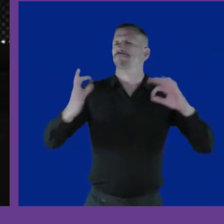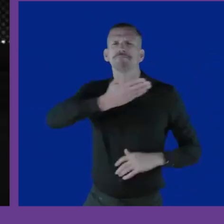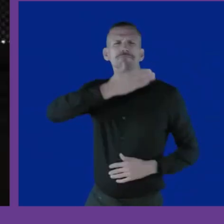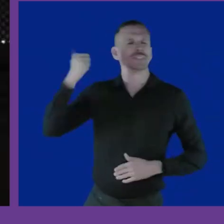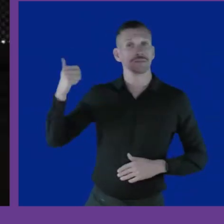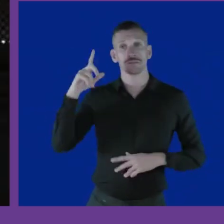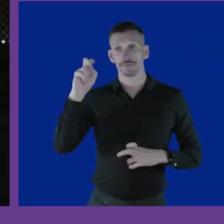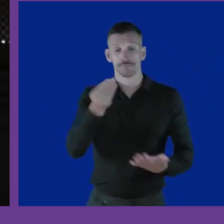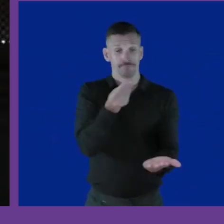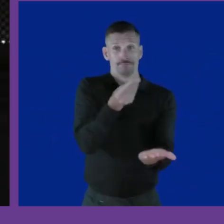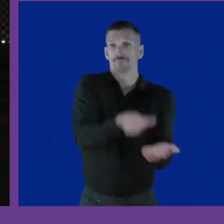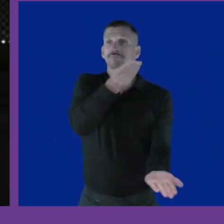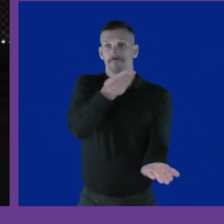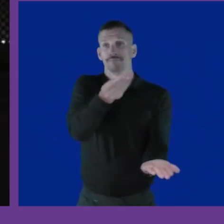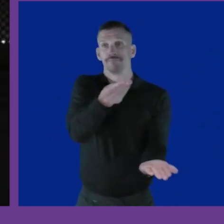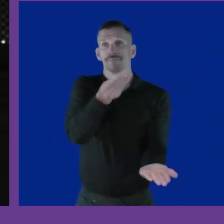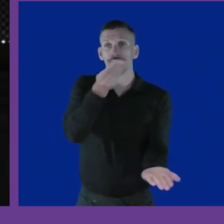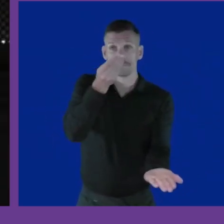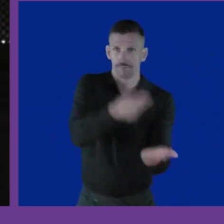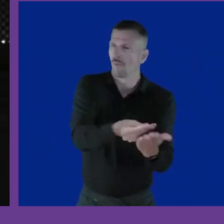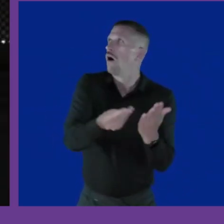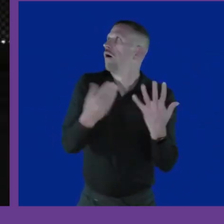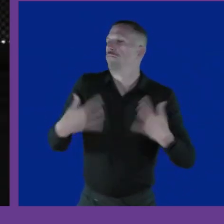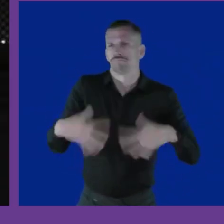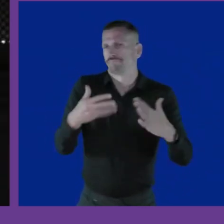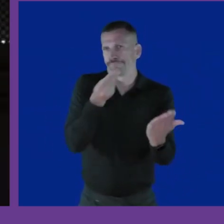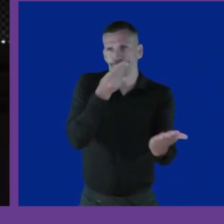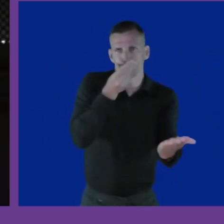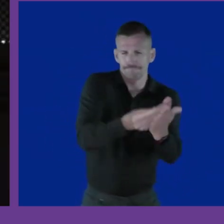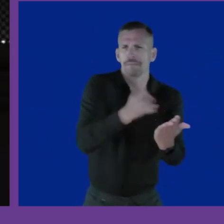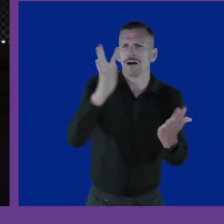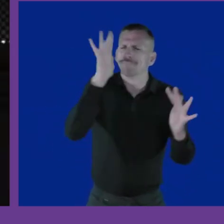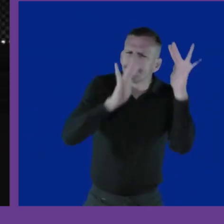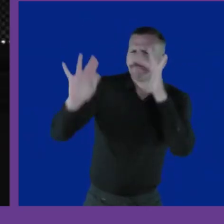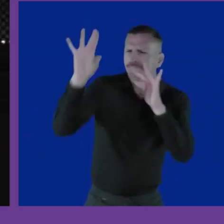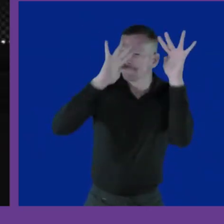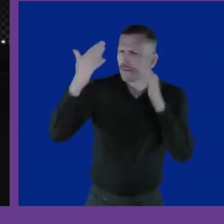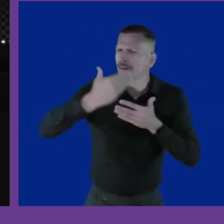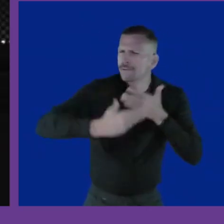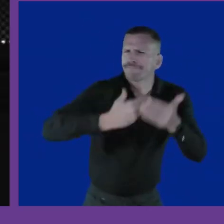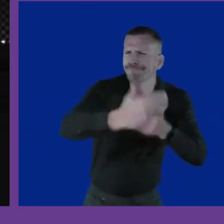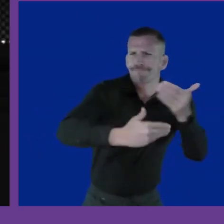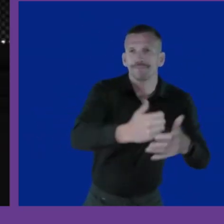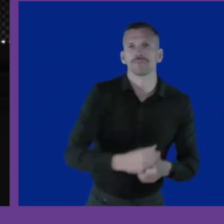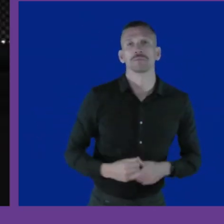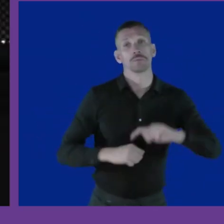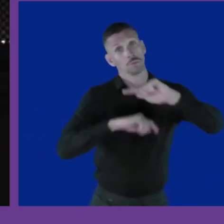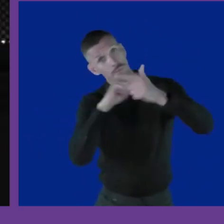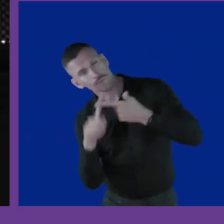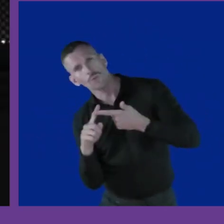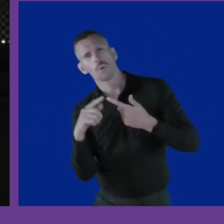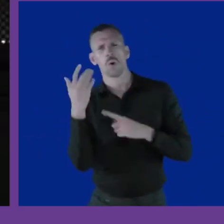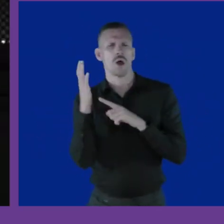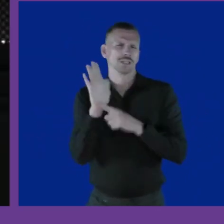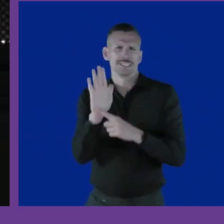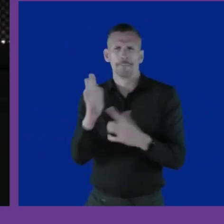terminals. I think this is an area where lots of progress can be made. The other example that I would like to talk about in terms of accessibility